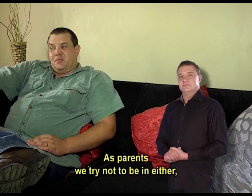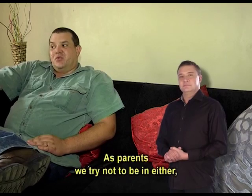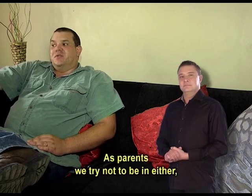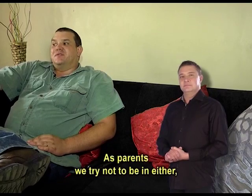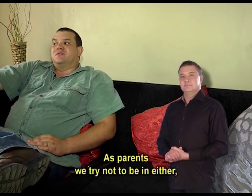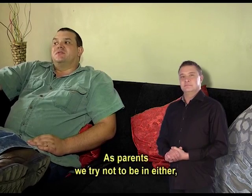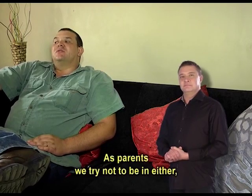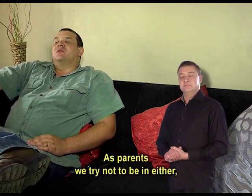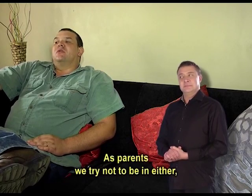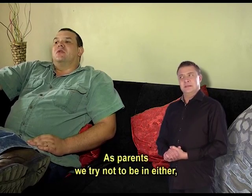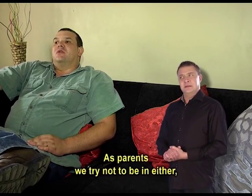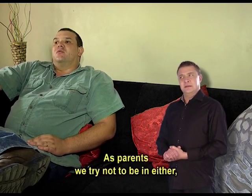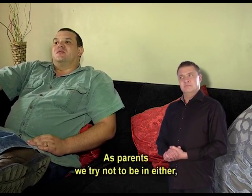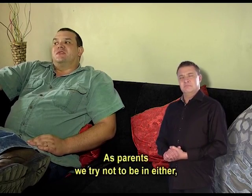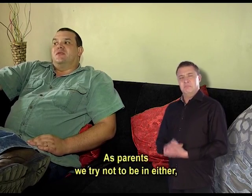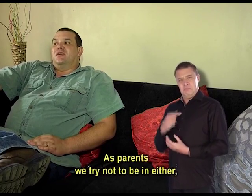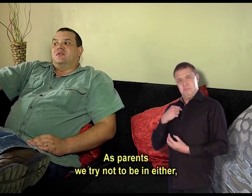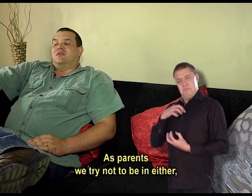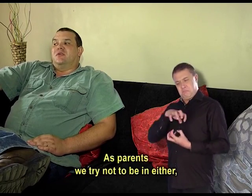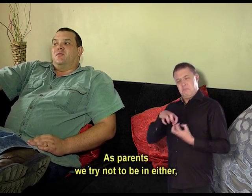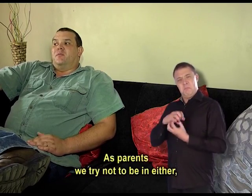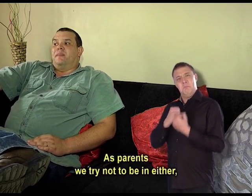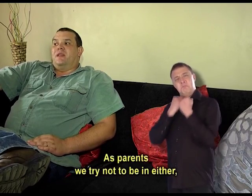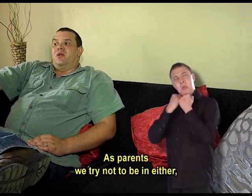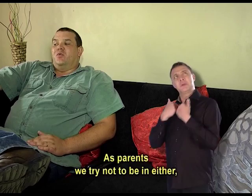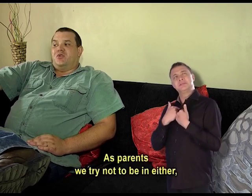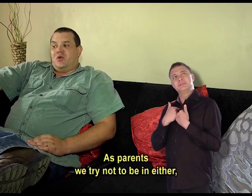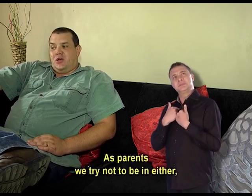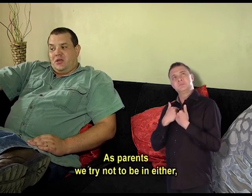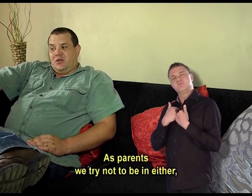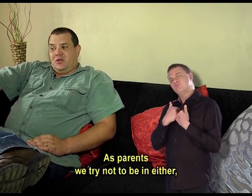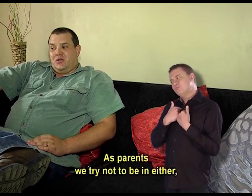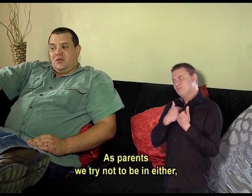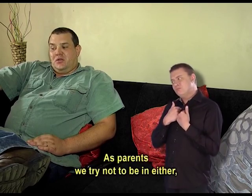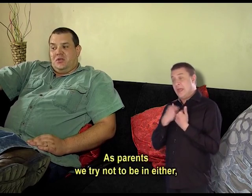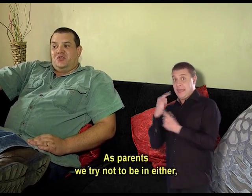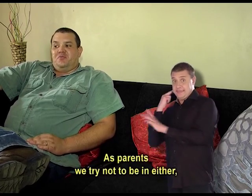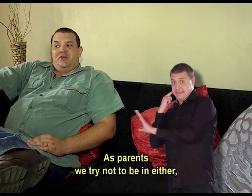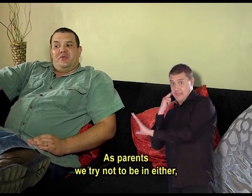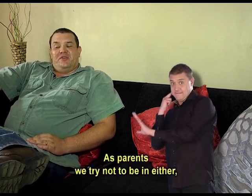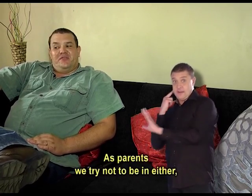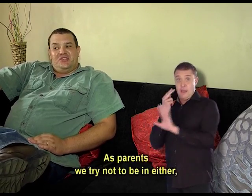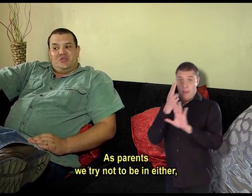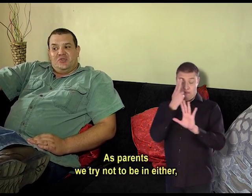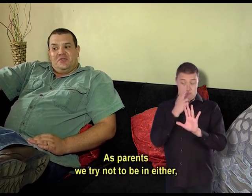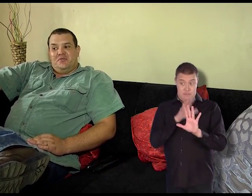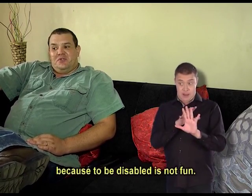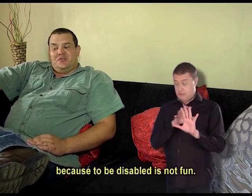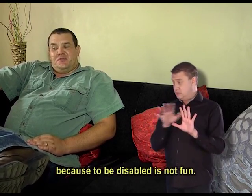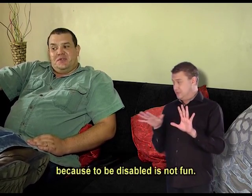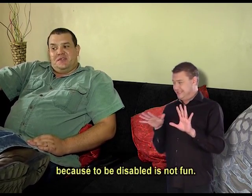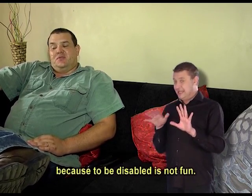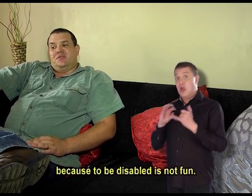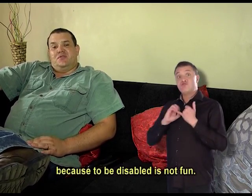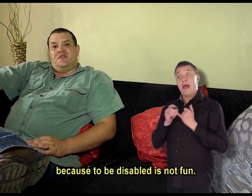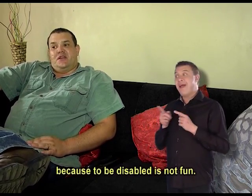As parents, I will say that we try not to be in one of the two, because